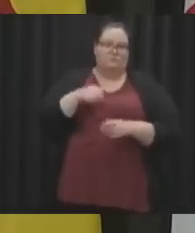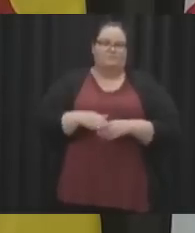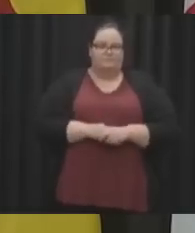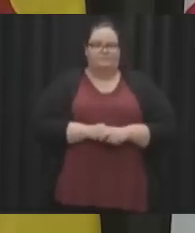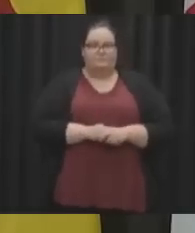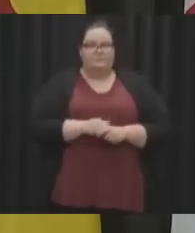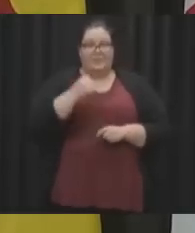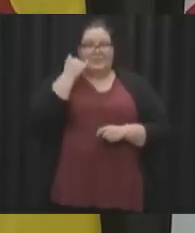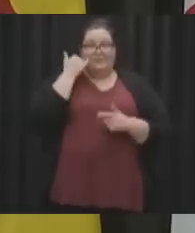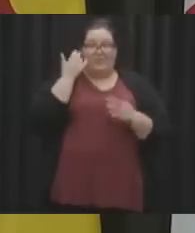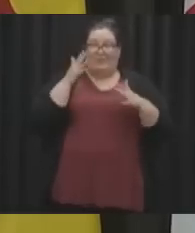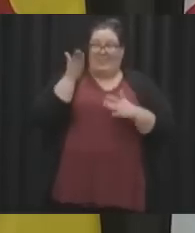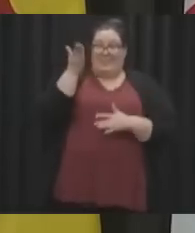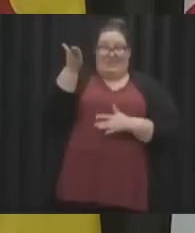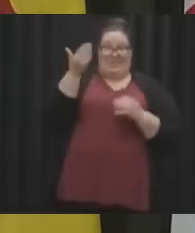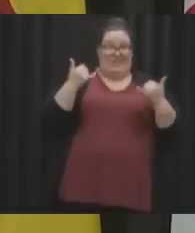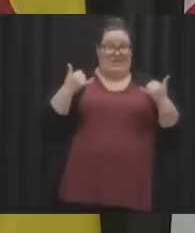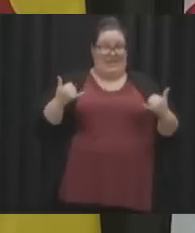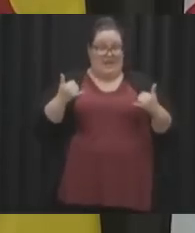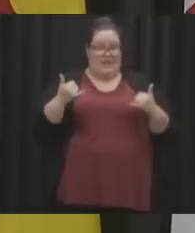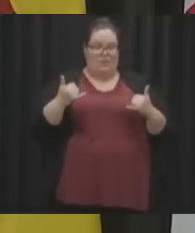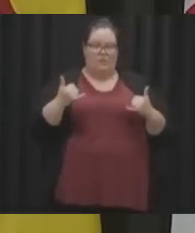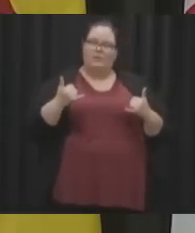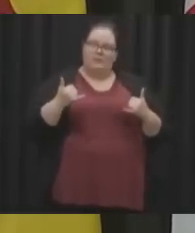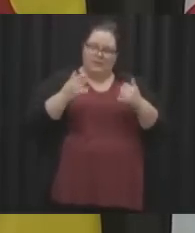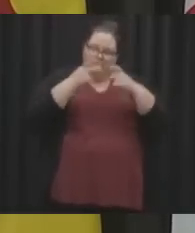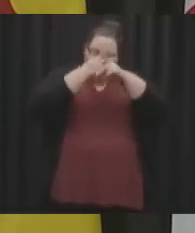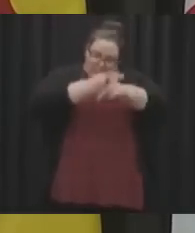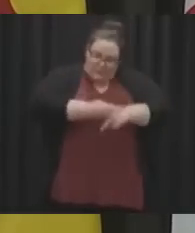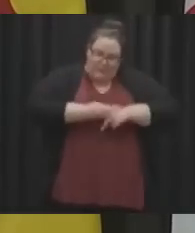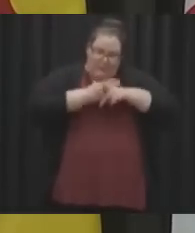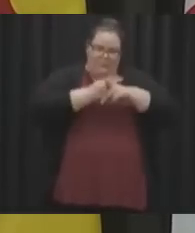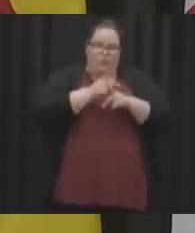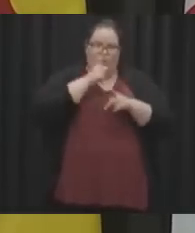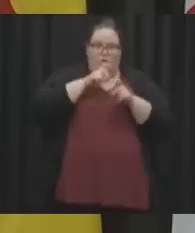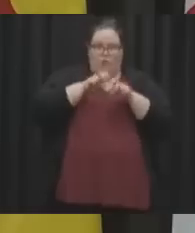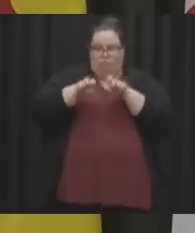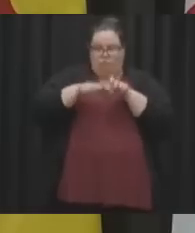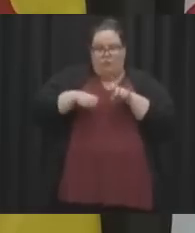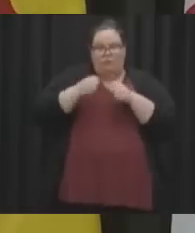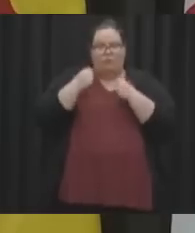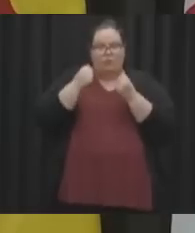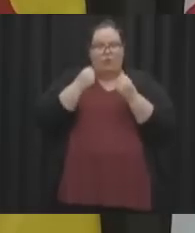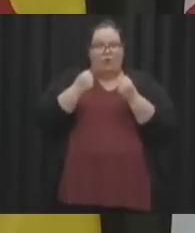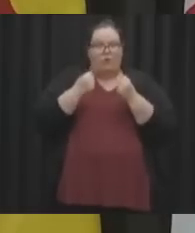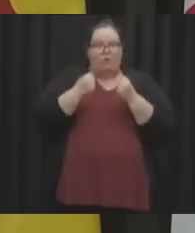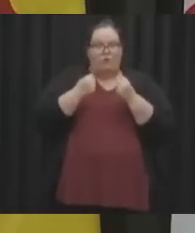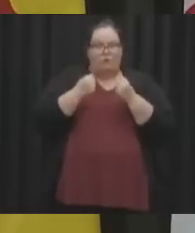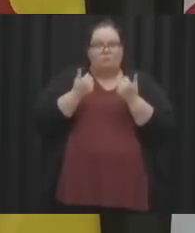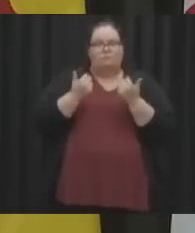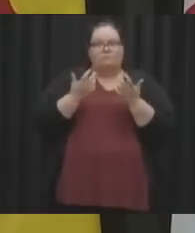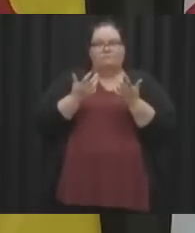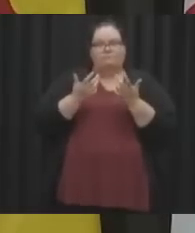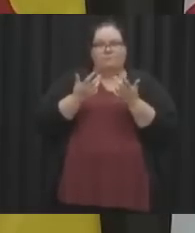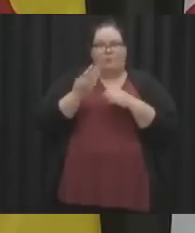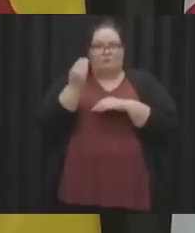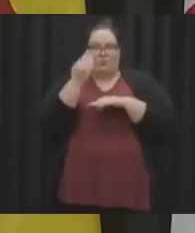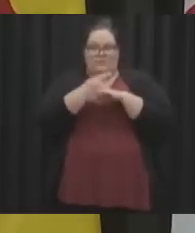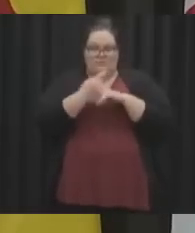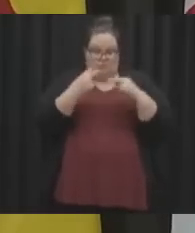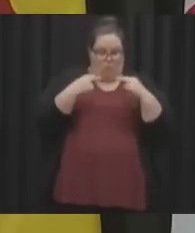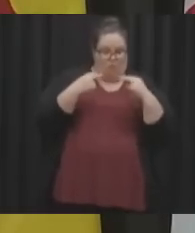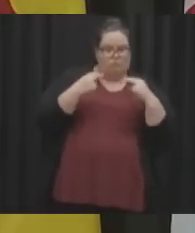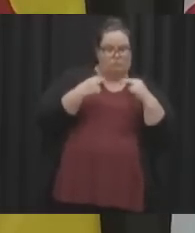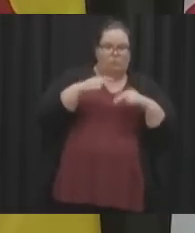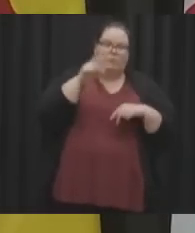follow physical distancing measures, wash your hands, etc. So even during these challenging times, like we are facing right now, there is much